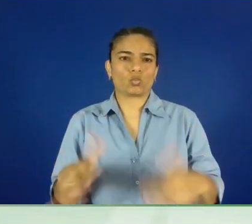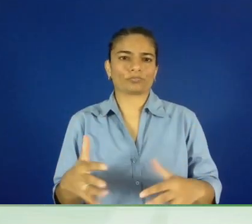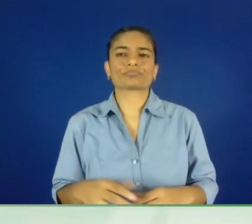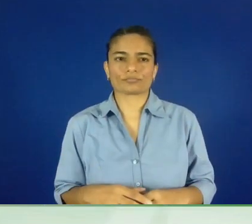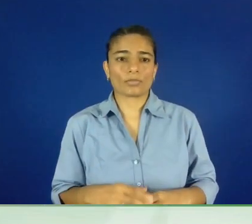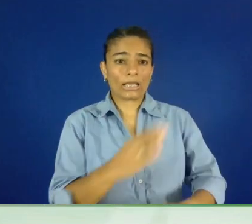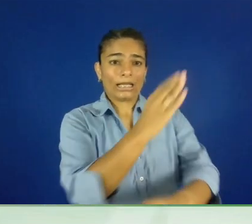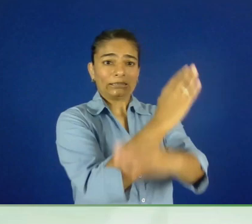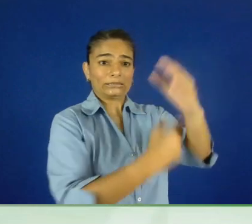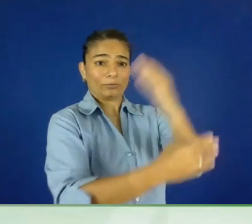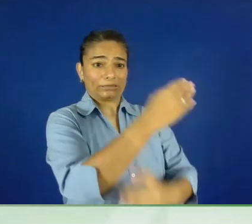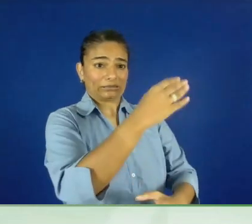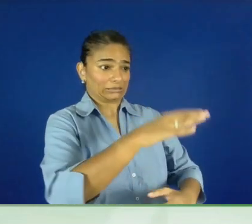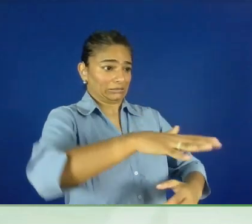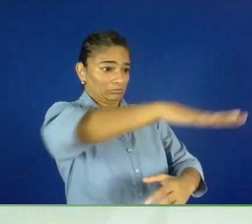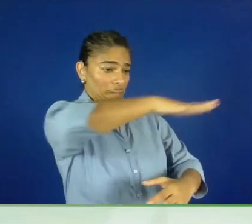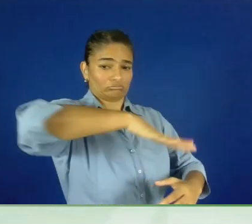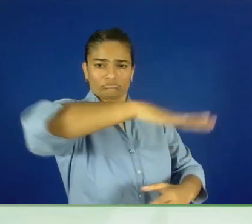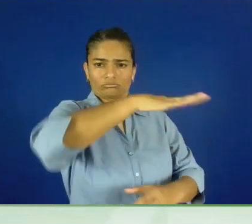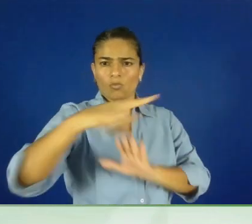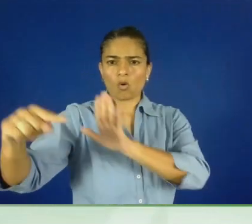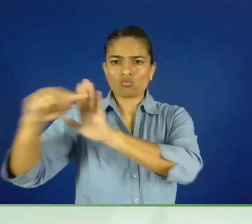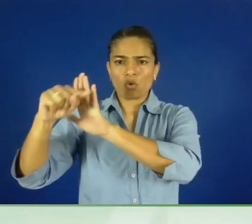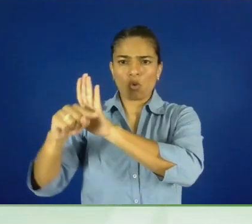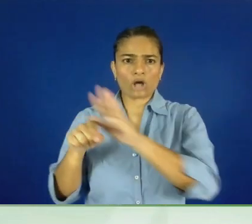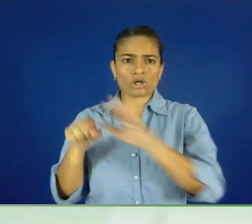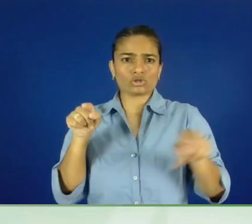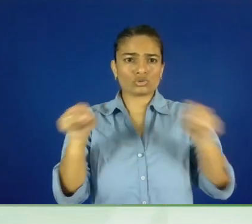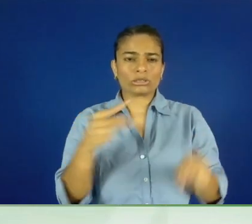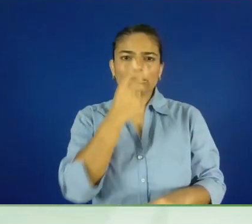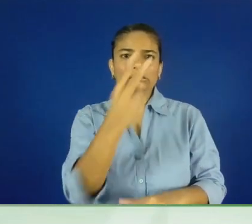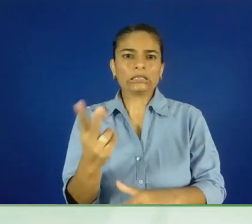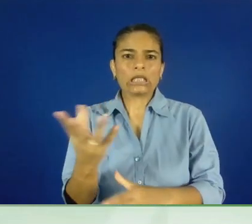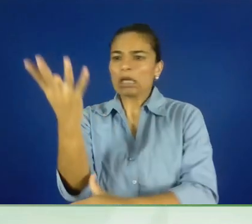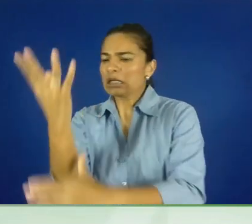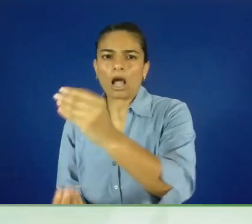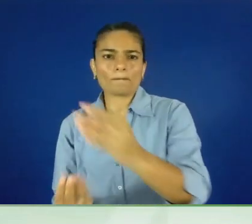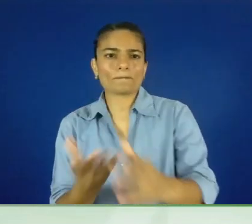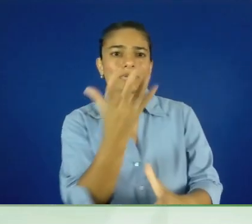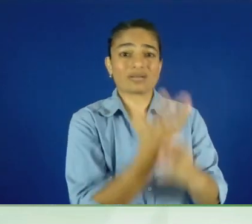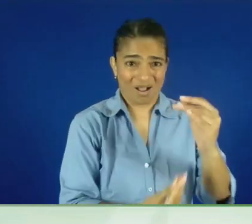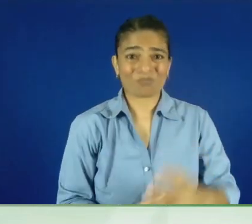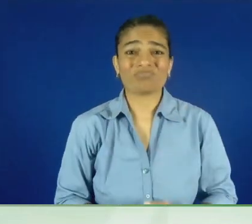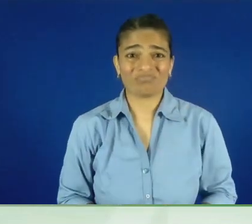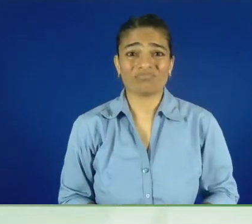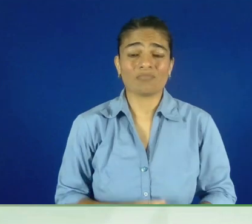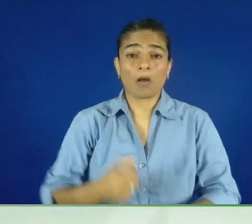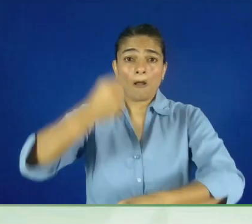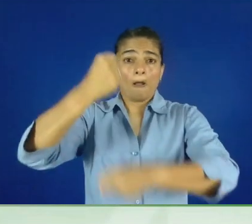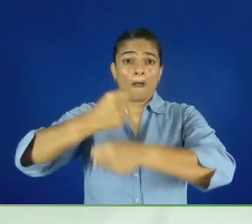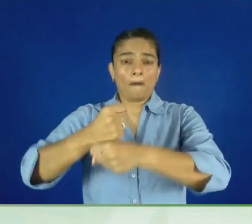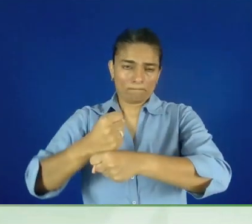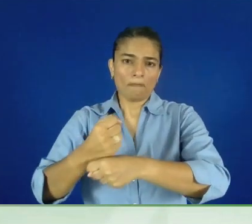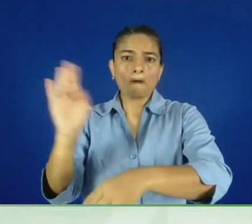and the reality of business. And so the disability sector, governments aren't aware of the impact of how